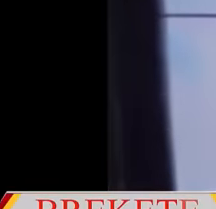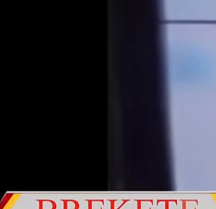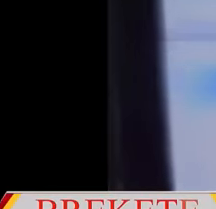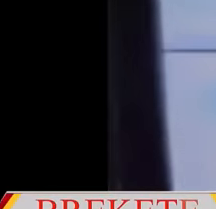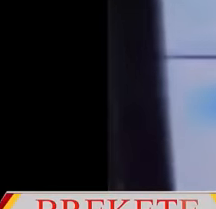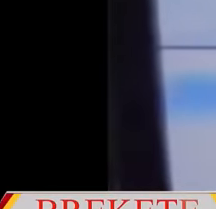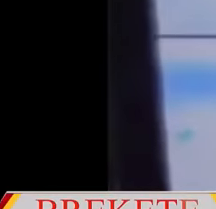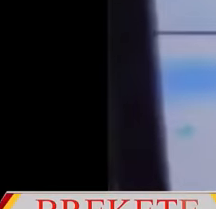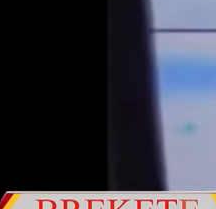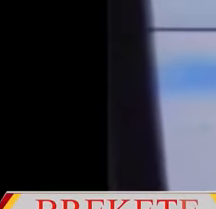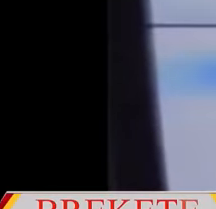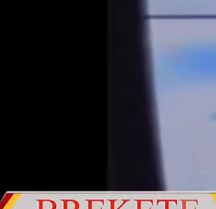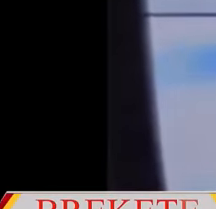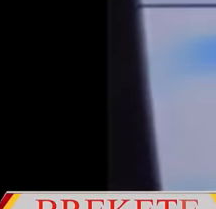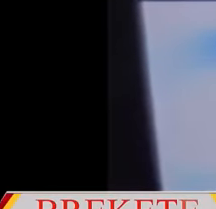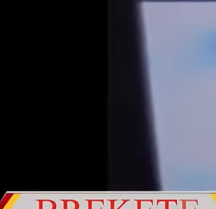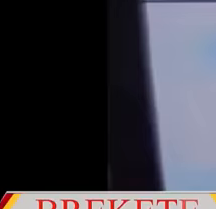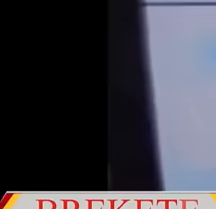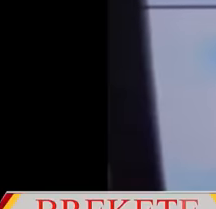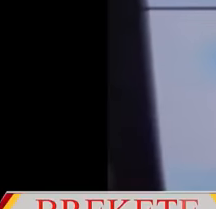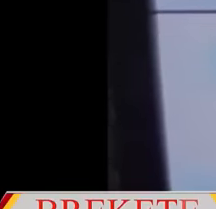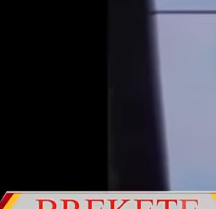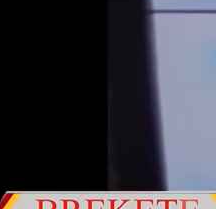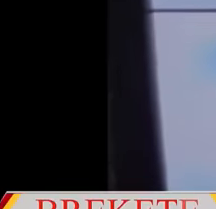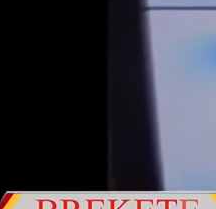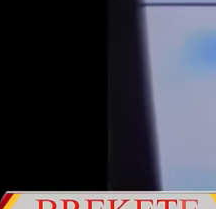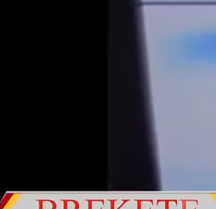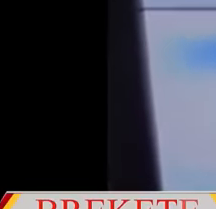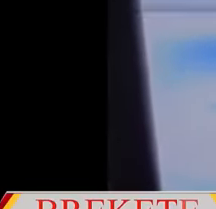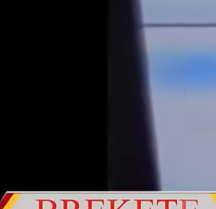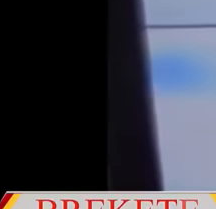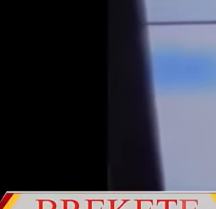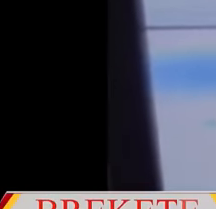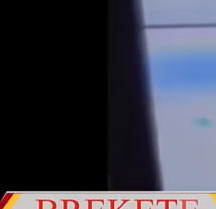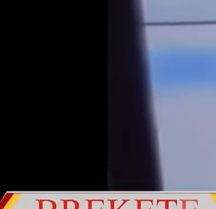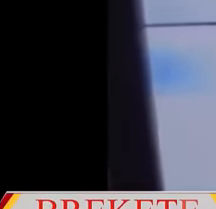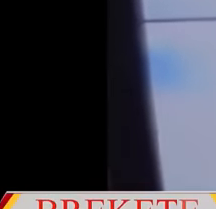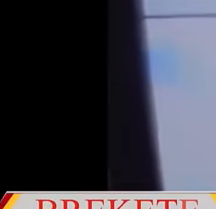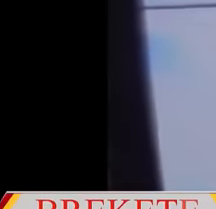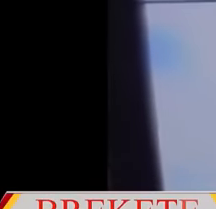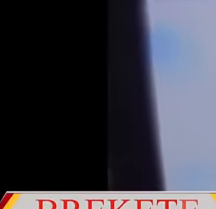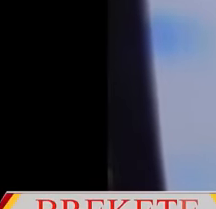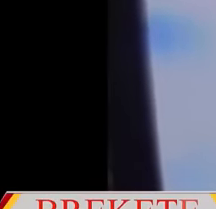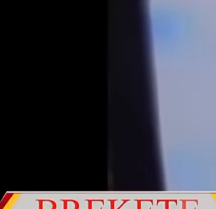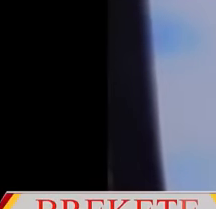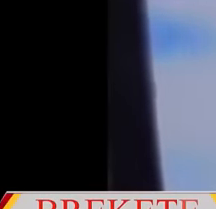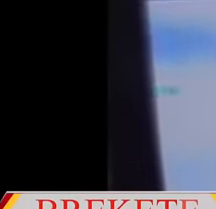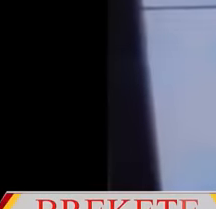Facebook is free. Open as many as possible. Those